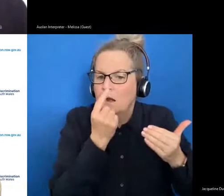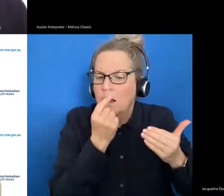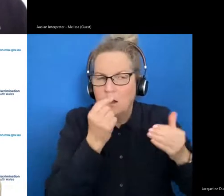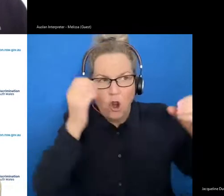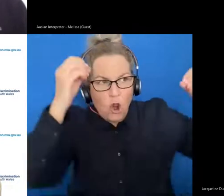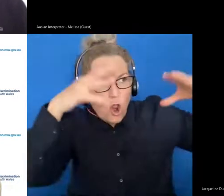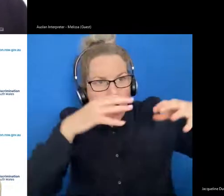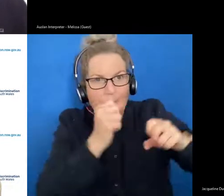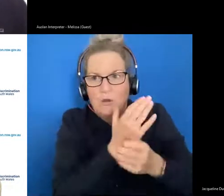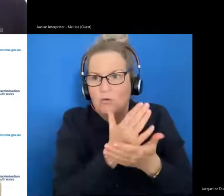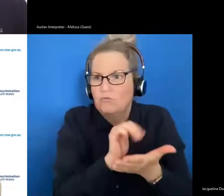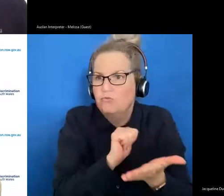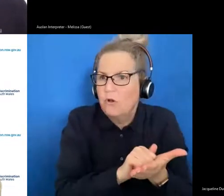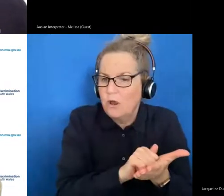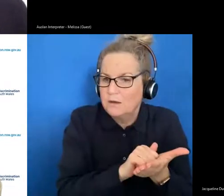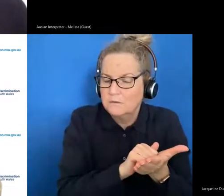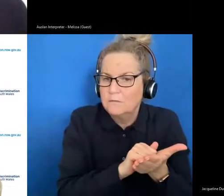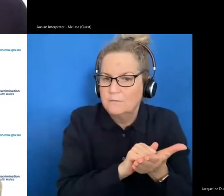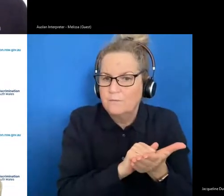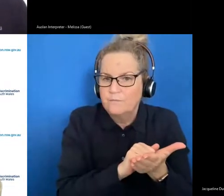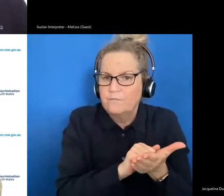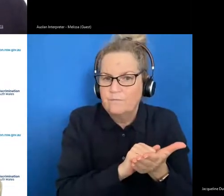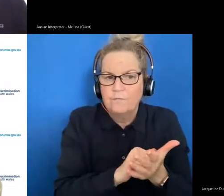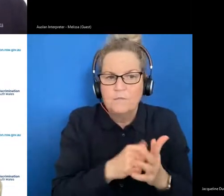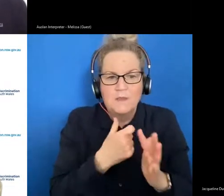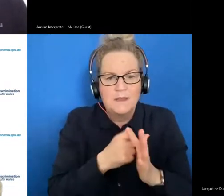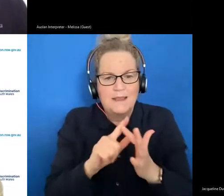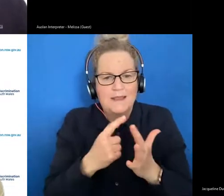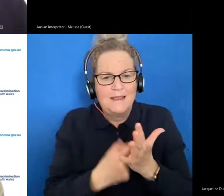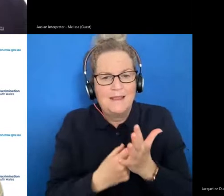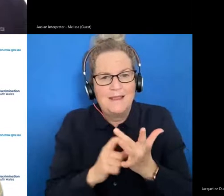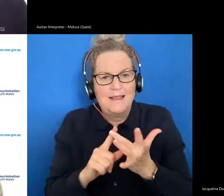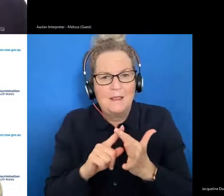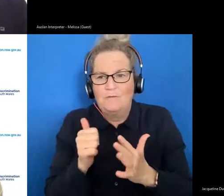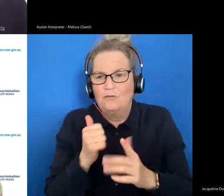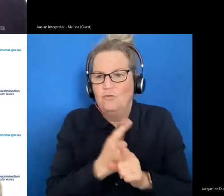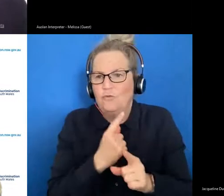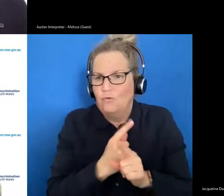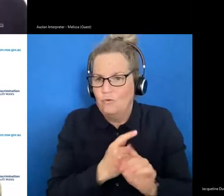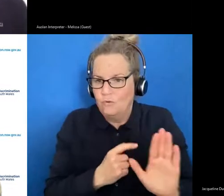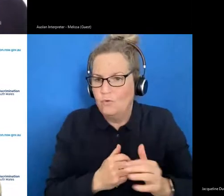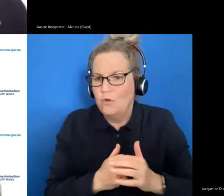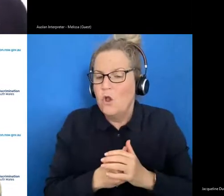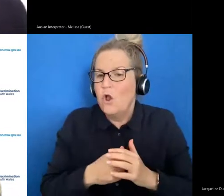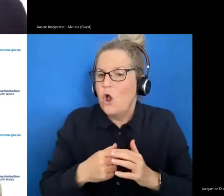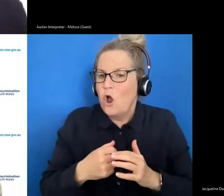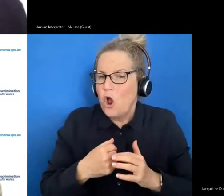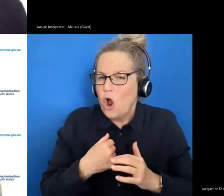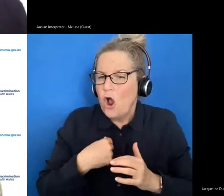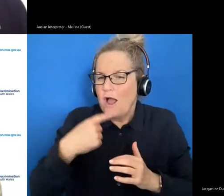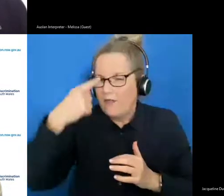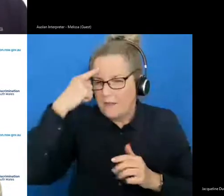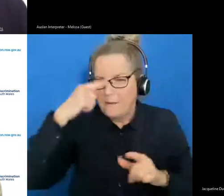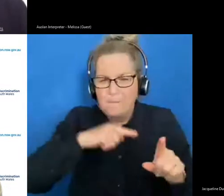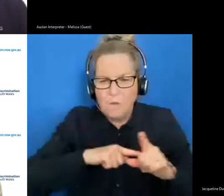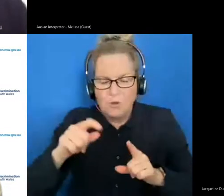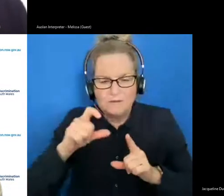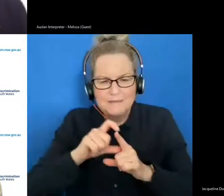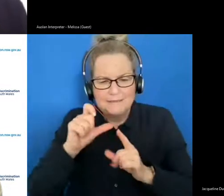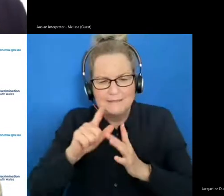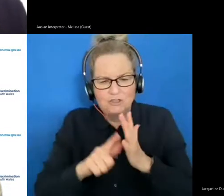lighting in the environment, which Kerry has talked about today. I think most DCJ employees had a lot